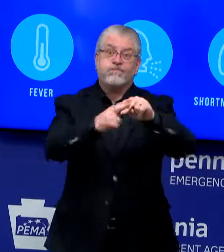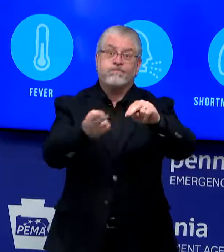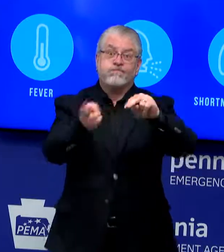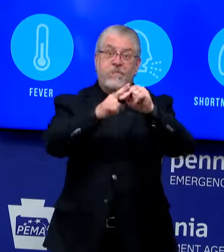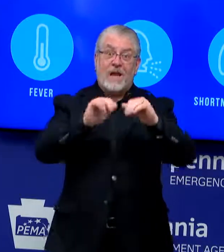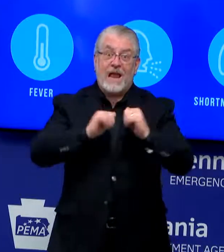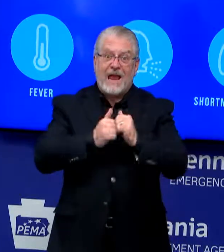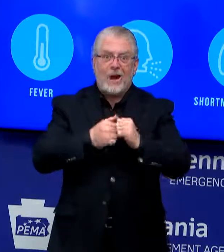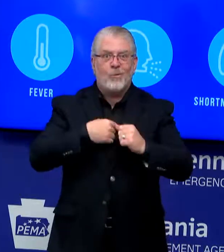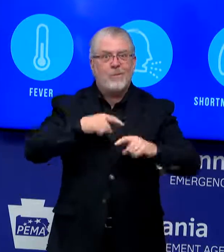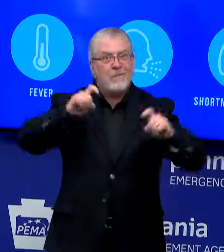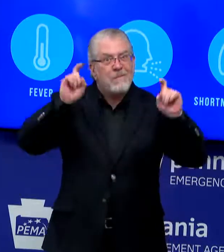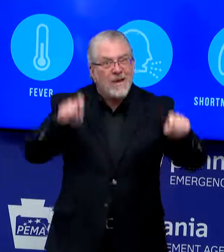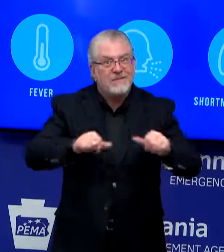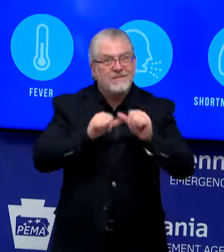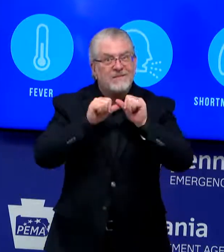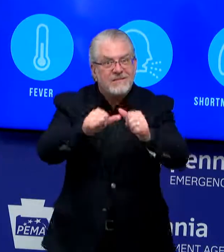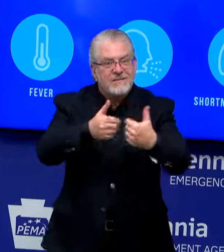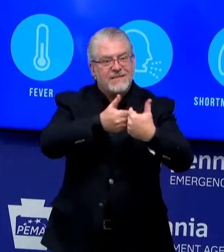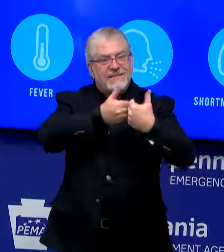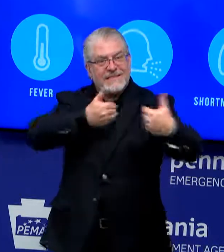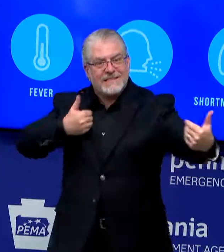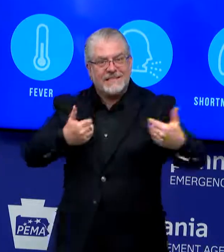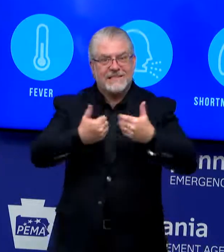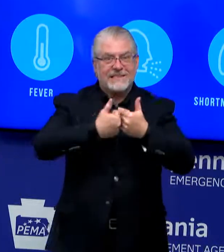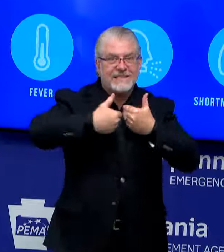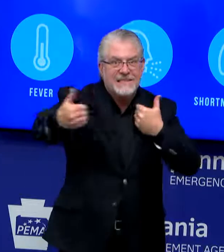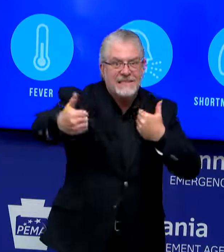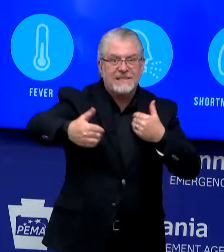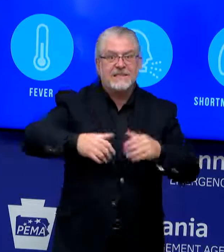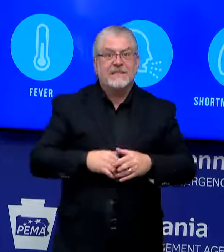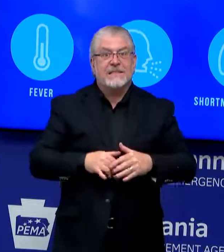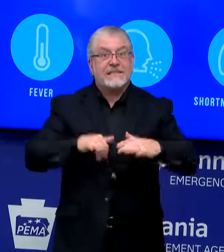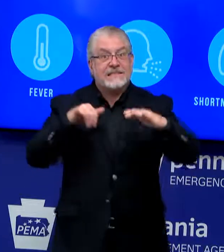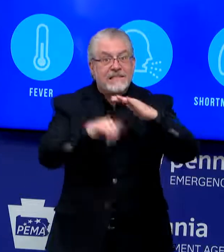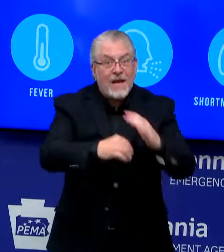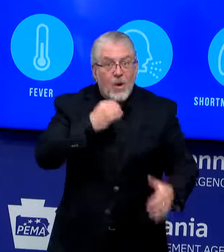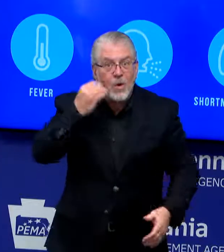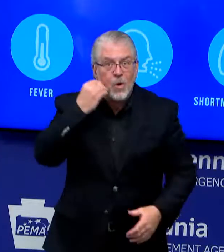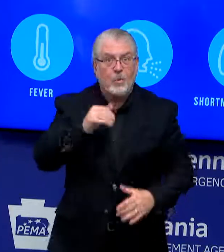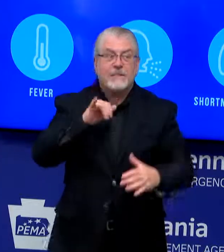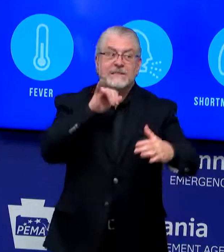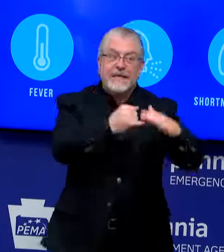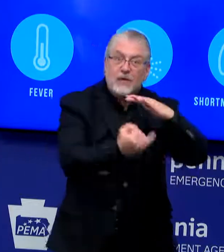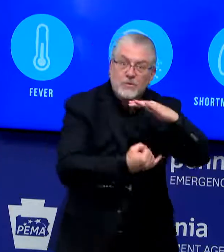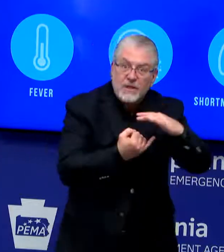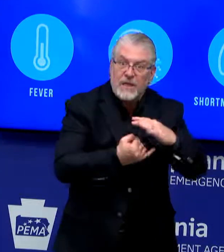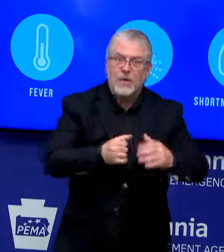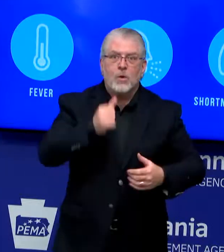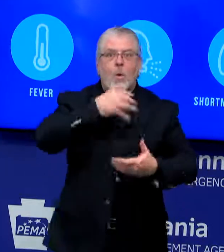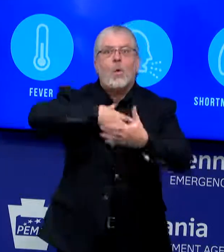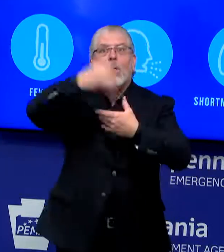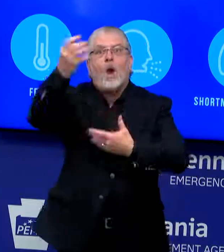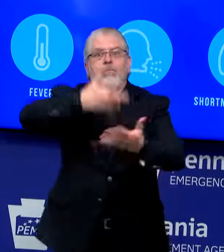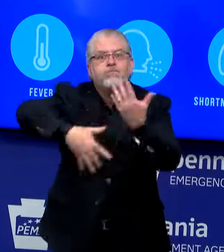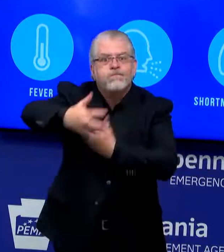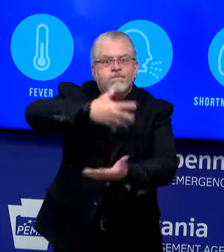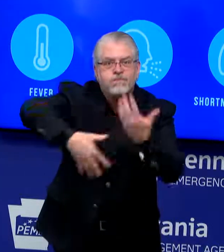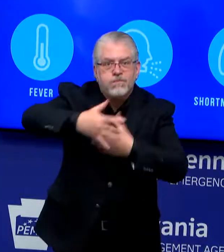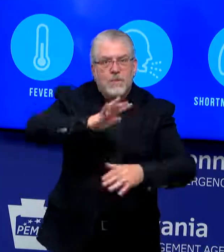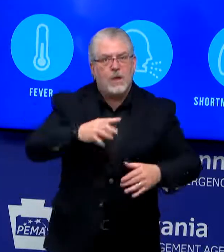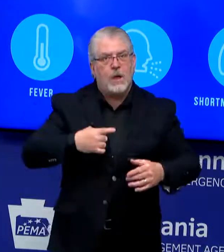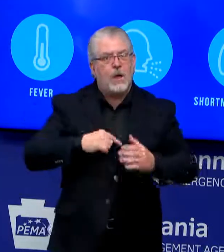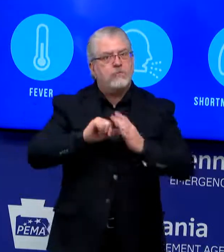and social isolation that the governor has been talking about. And that's why we have been discussing over and over again that it's so